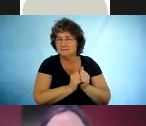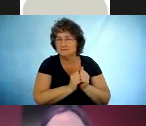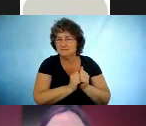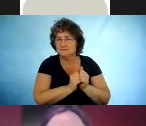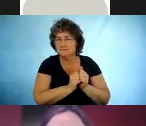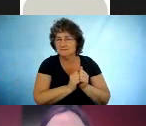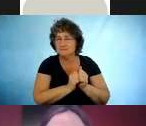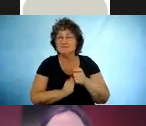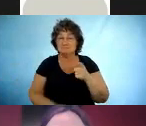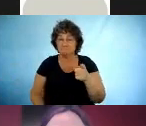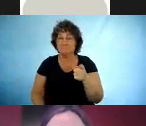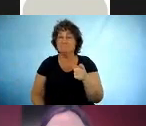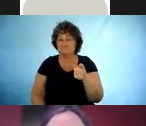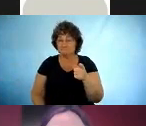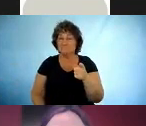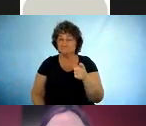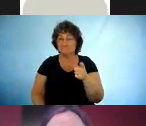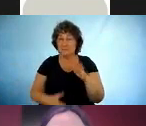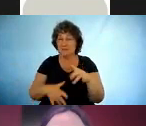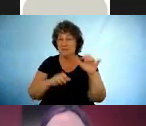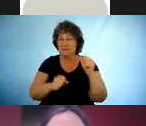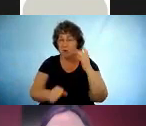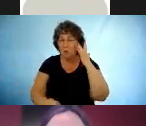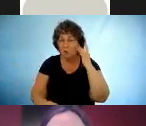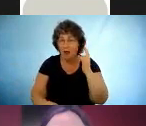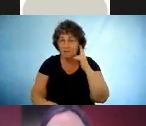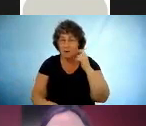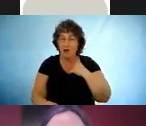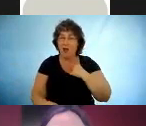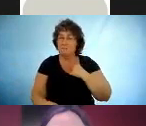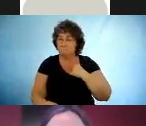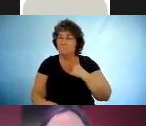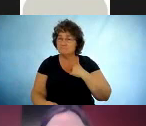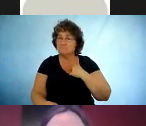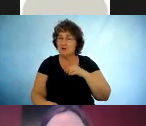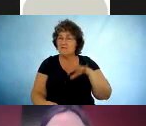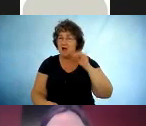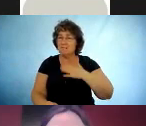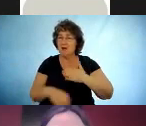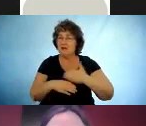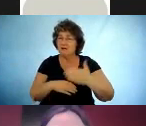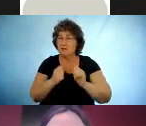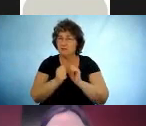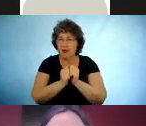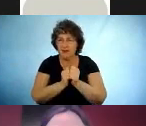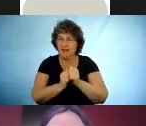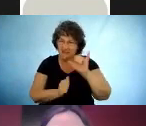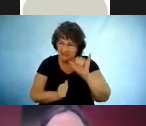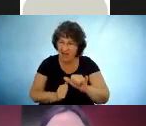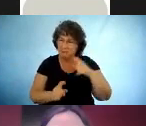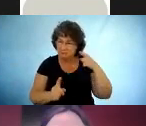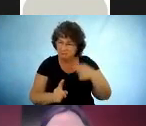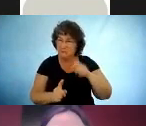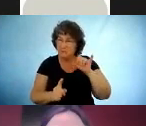Going to find my next race. That is the conversation that each of us needs to be encouraging our young